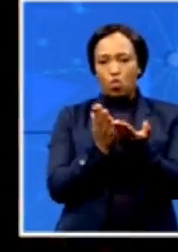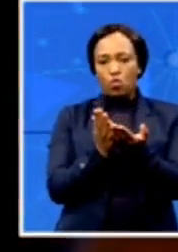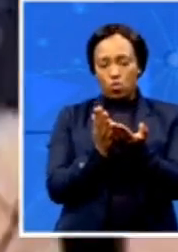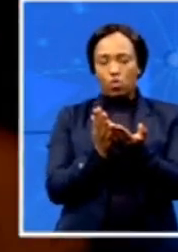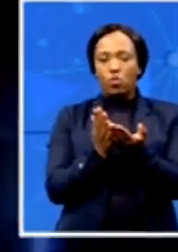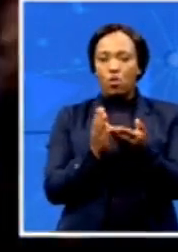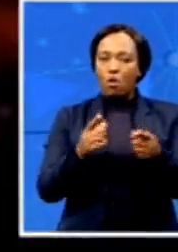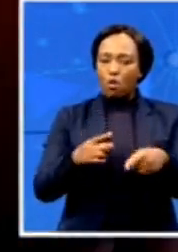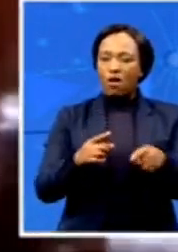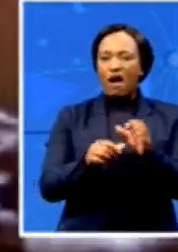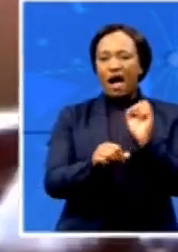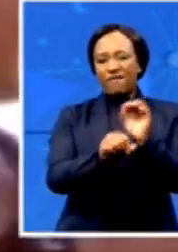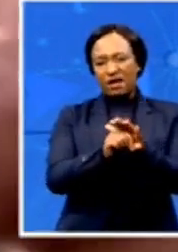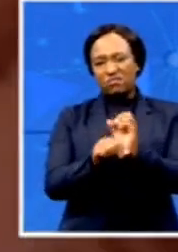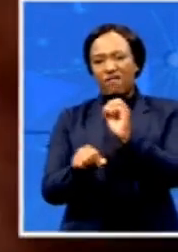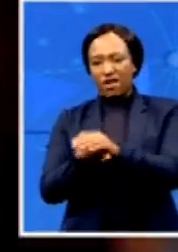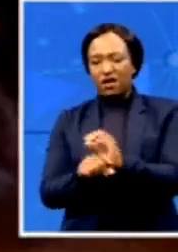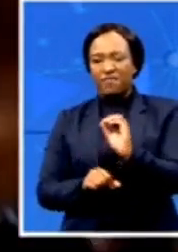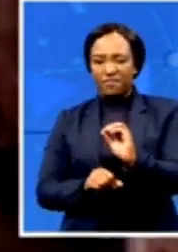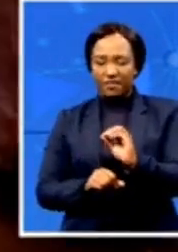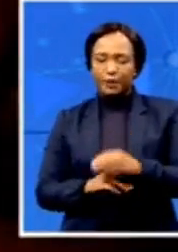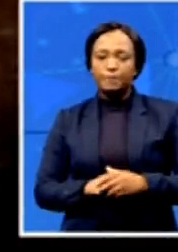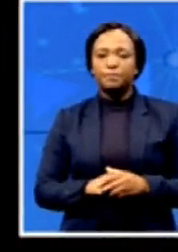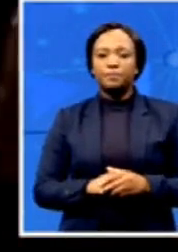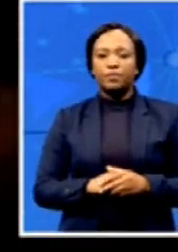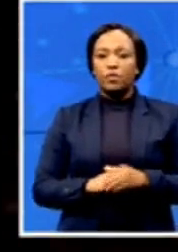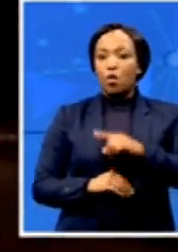as a result of the floods. And I must